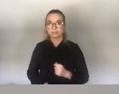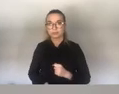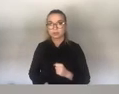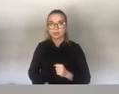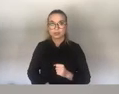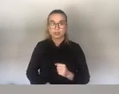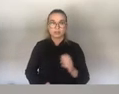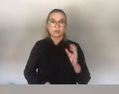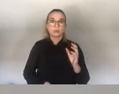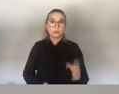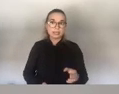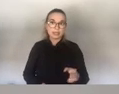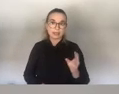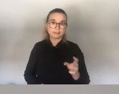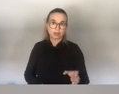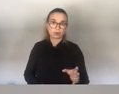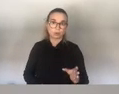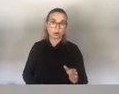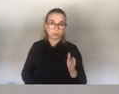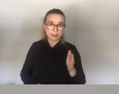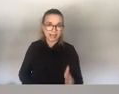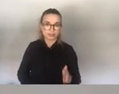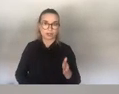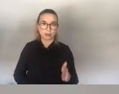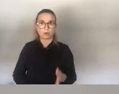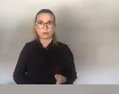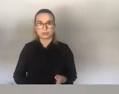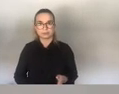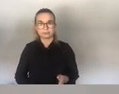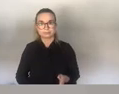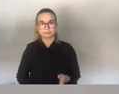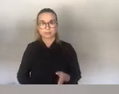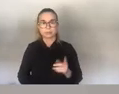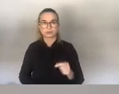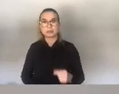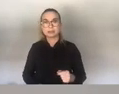email. We at VR Core are passionate about what we do